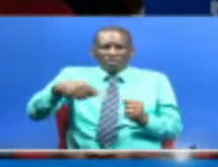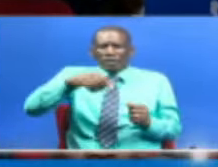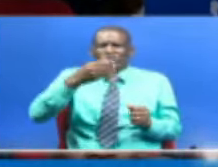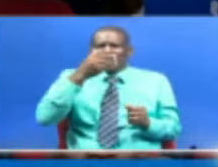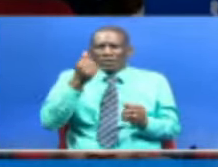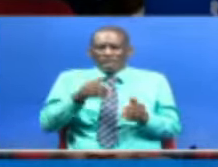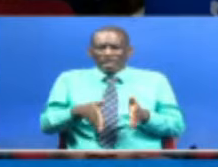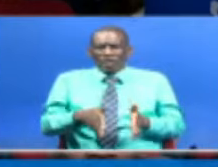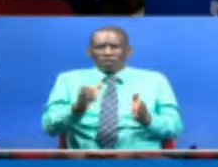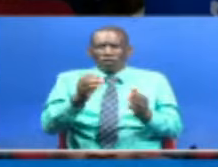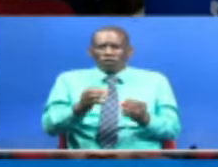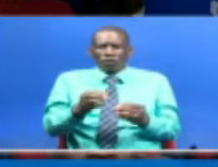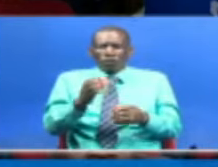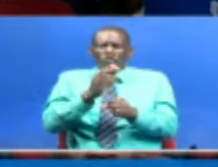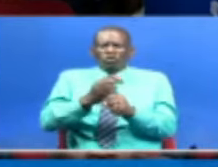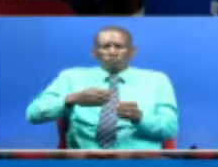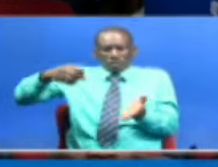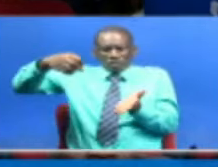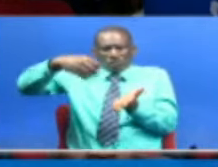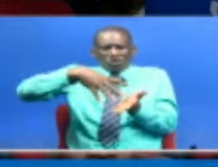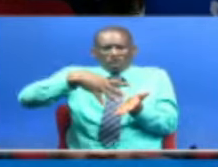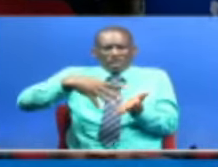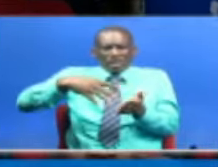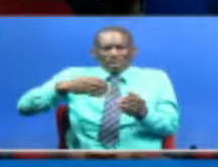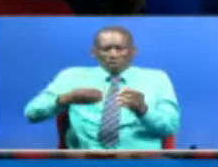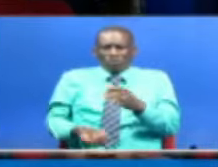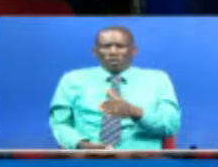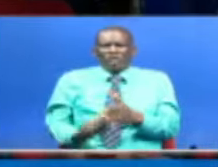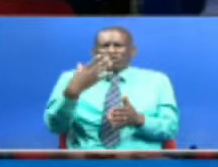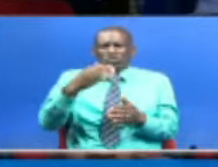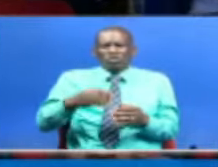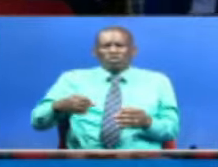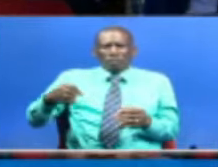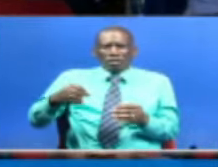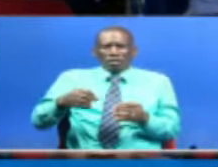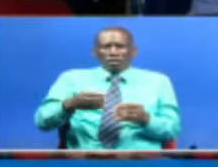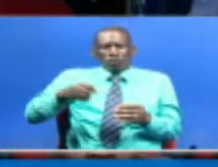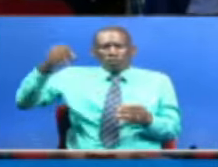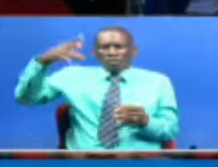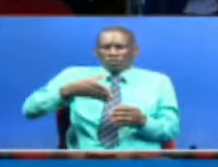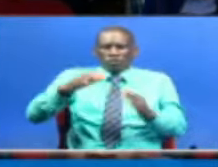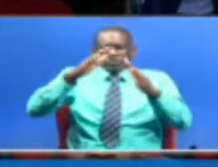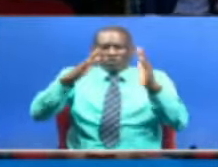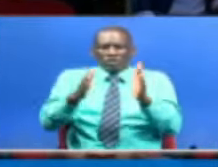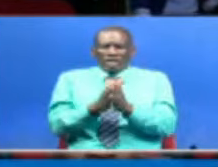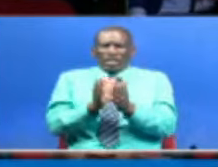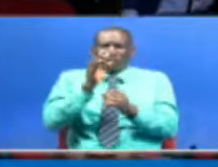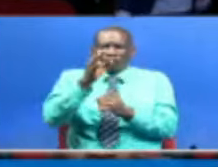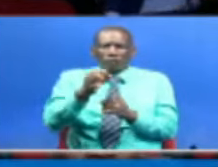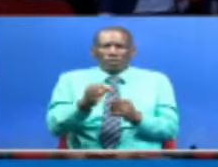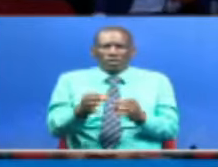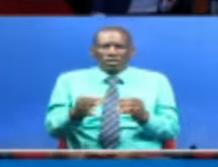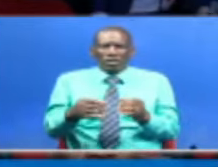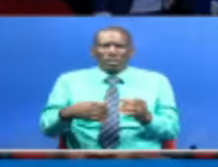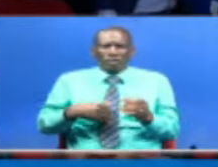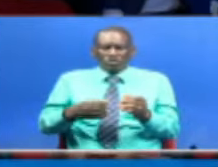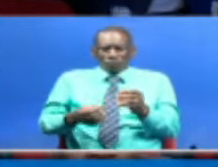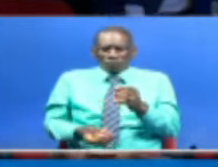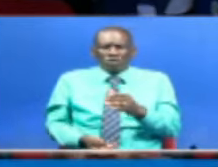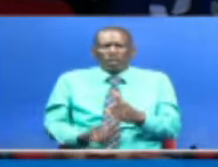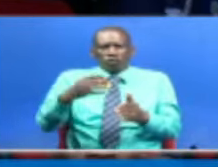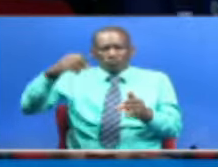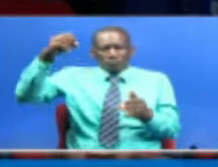terms of the uptake of solar generation, maybe power, in those houses, and future generation in terms of